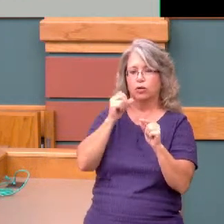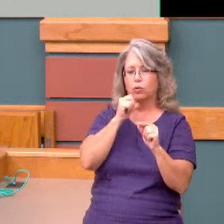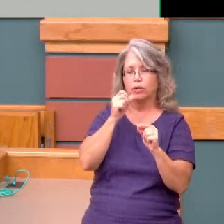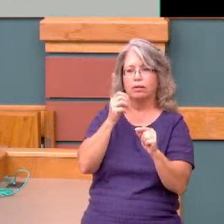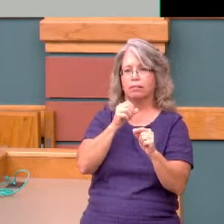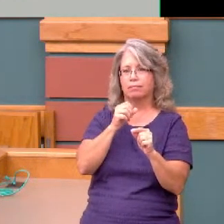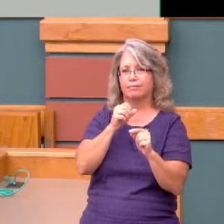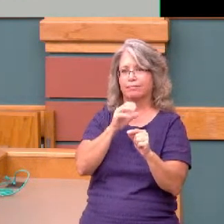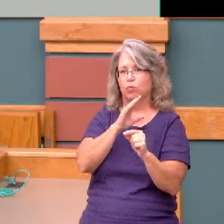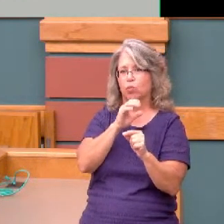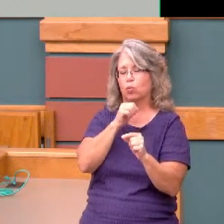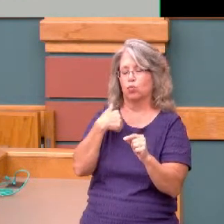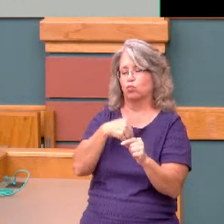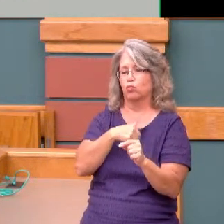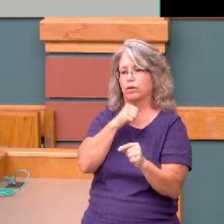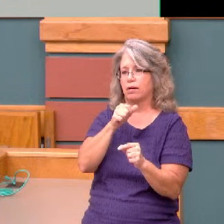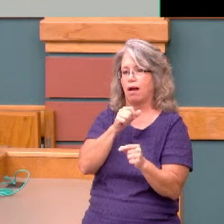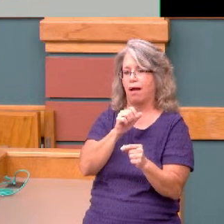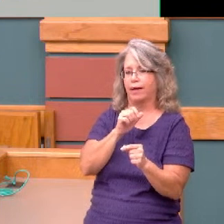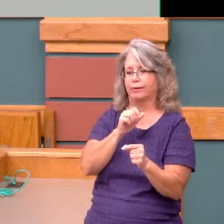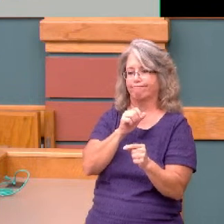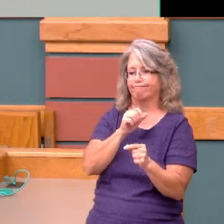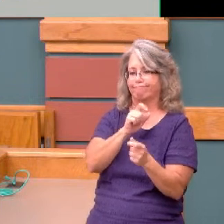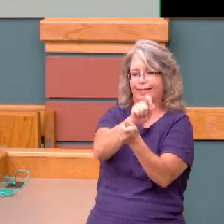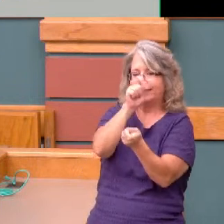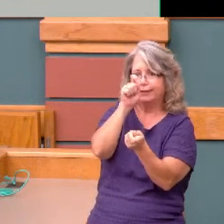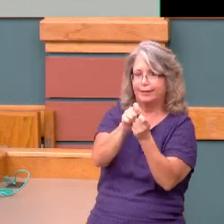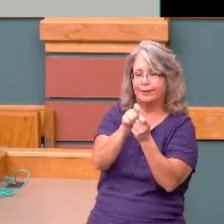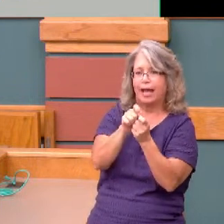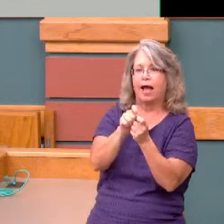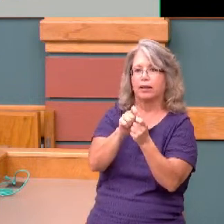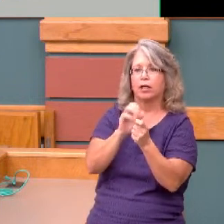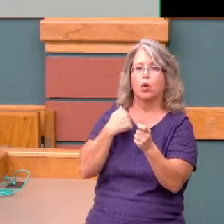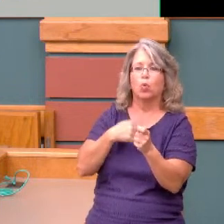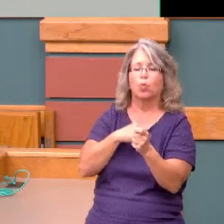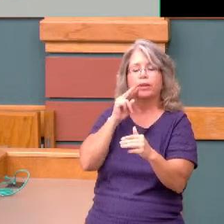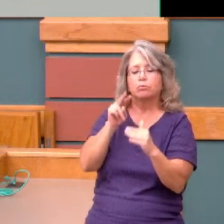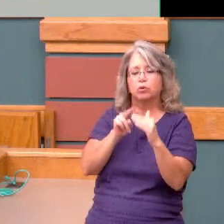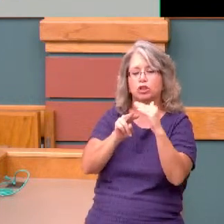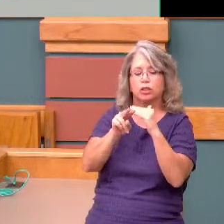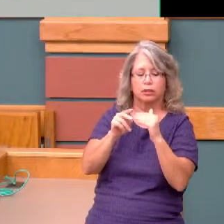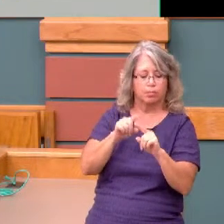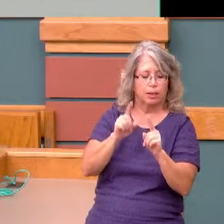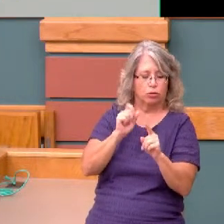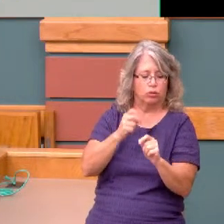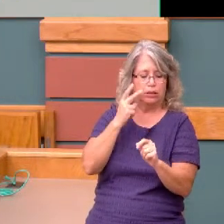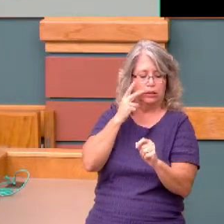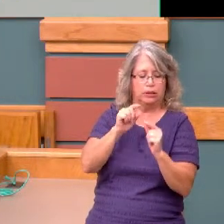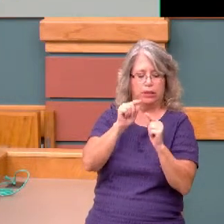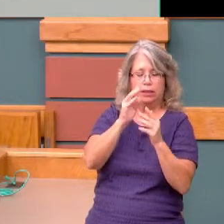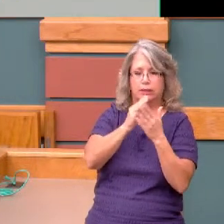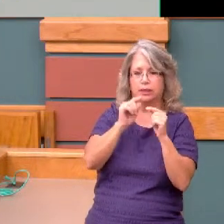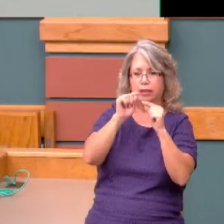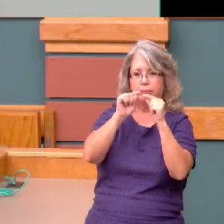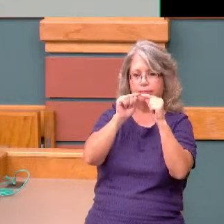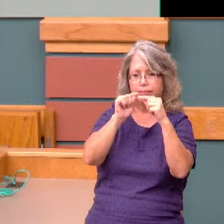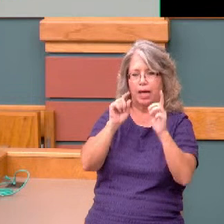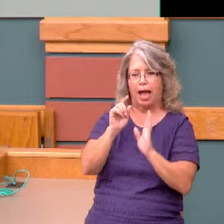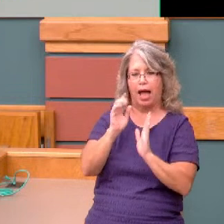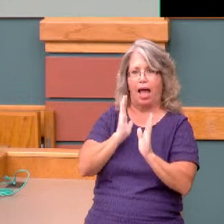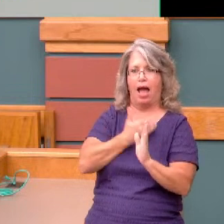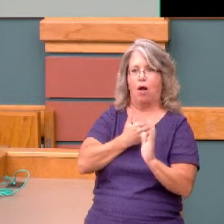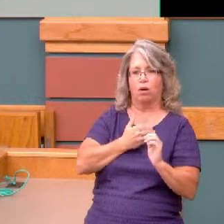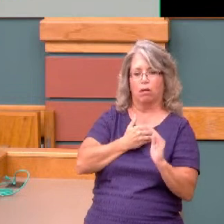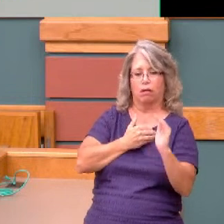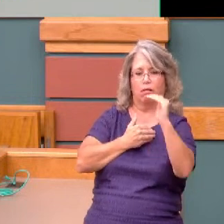in the hospital versus projections. You can see quite a bit of variation over here last July. You can see variation here